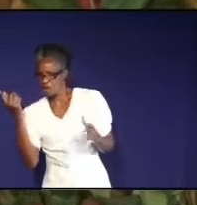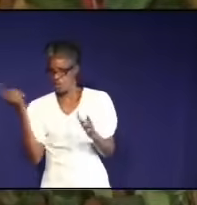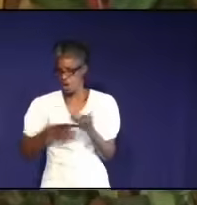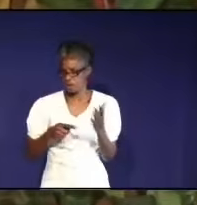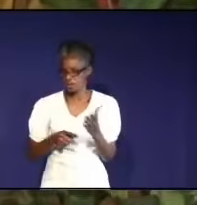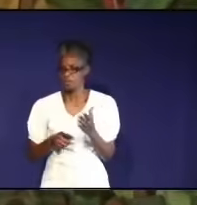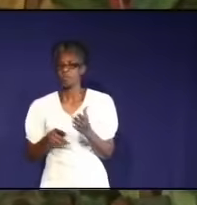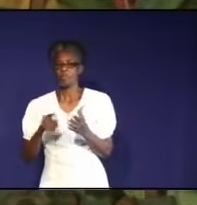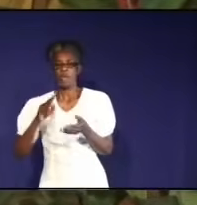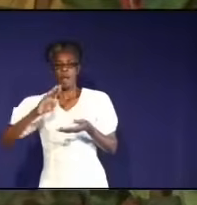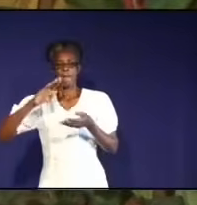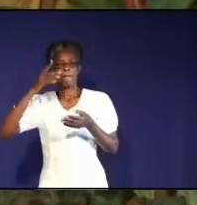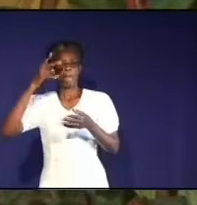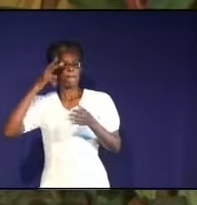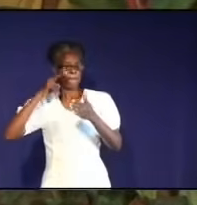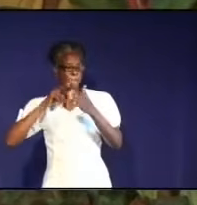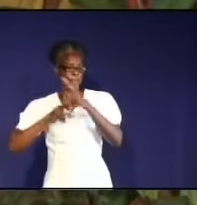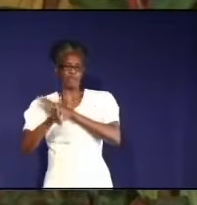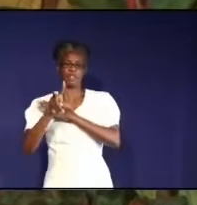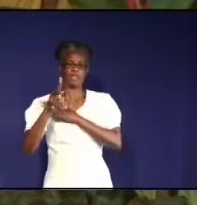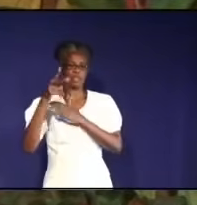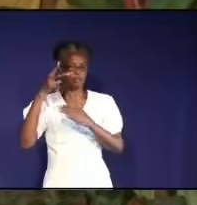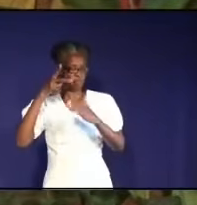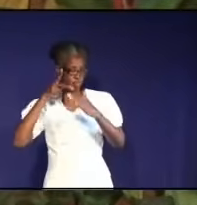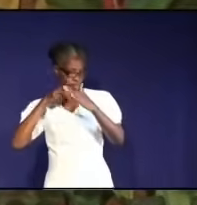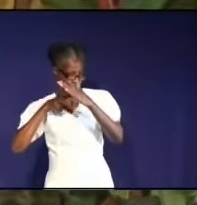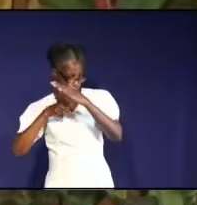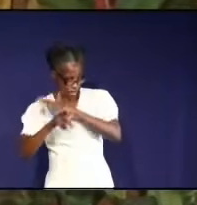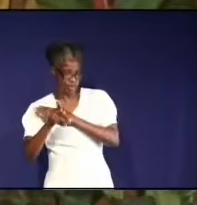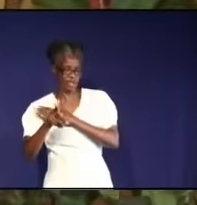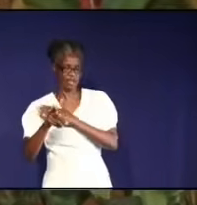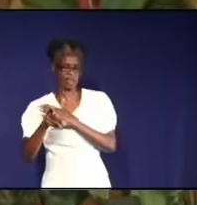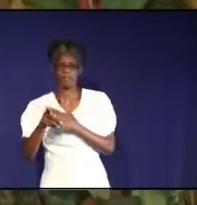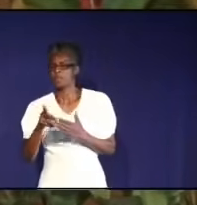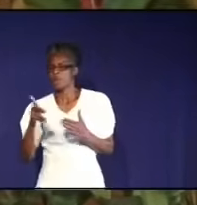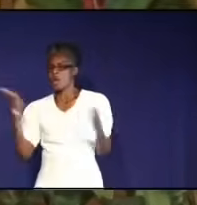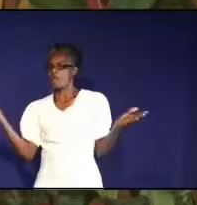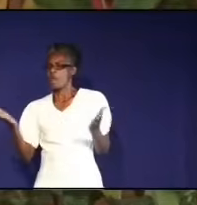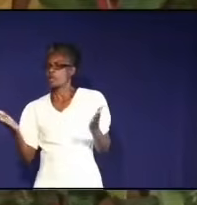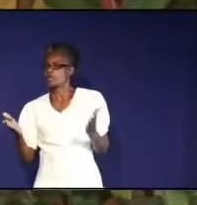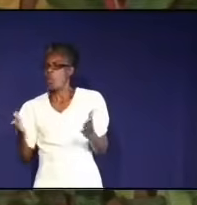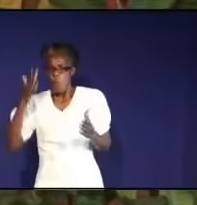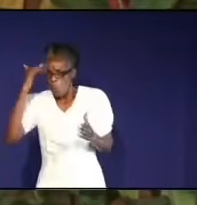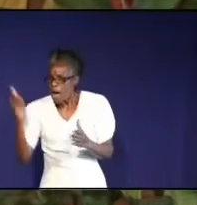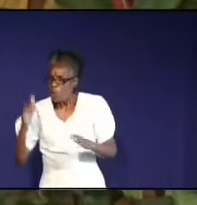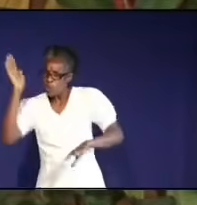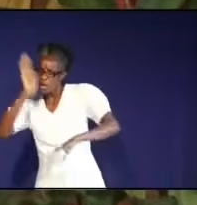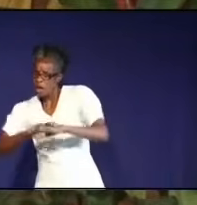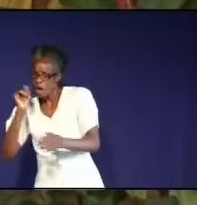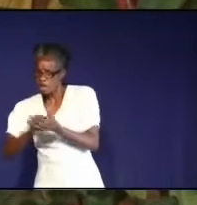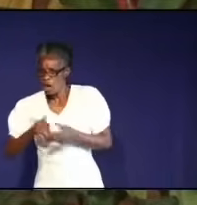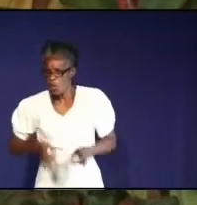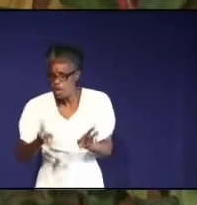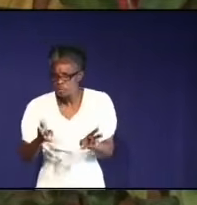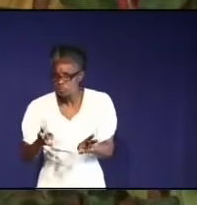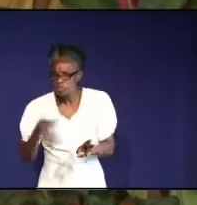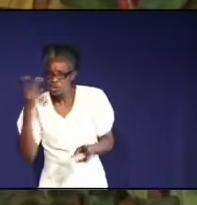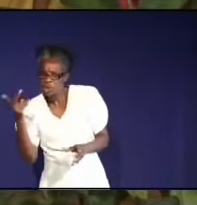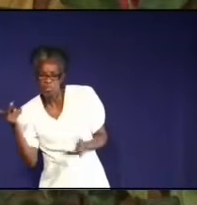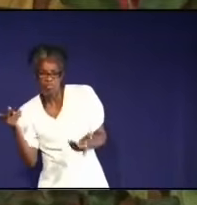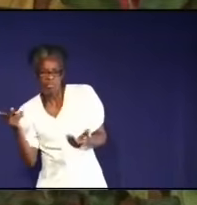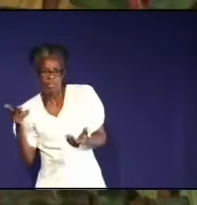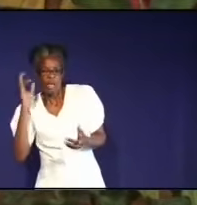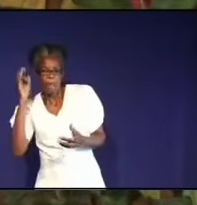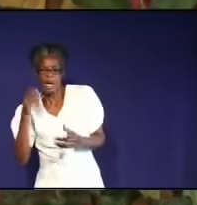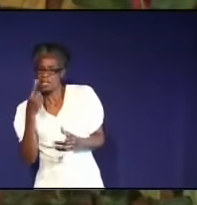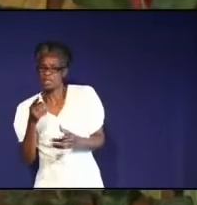divine interposition. A prophecy of divine interposition. Why do they call it that way? You see, I'm talking about